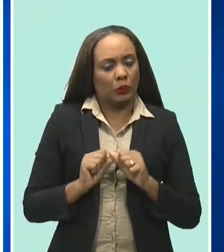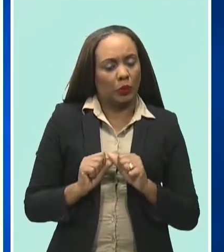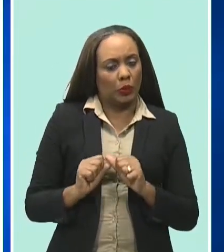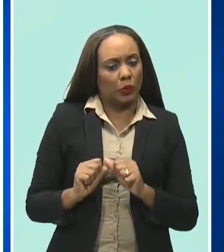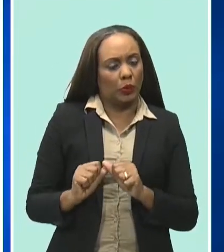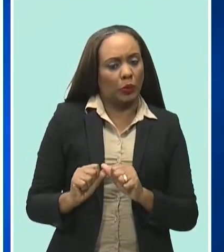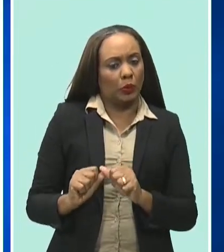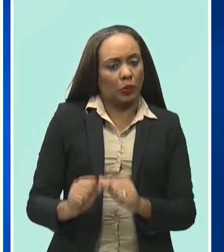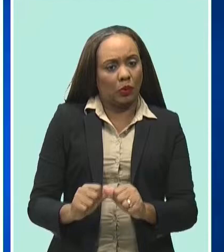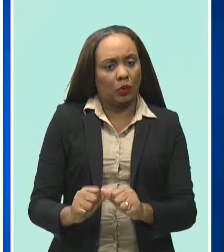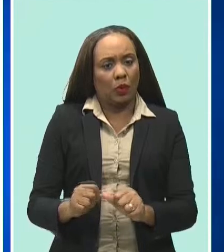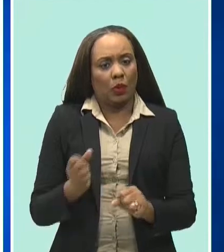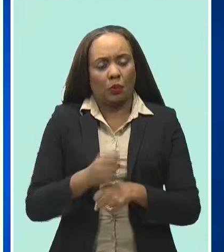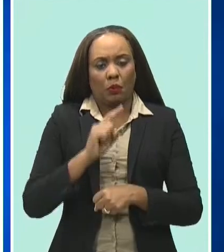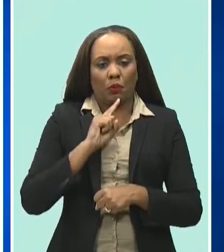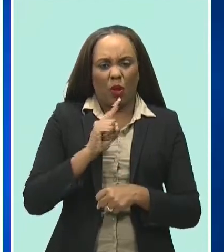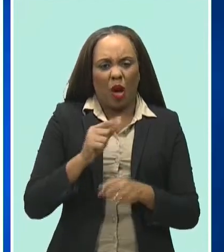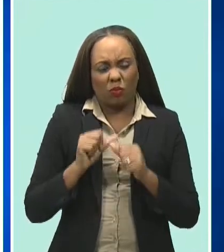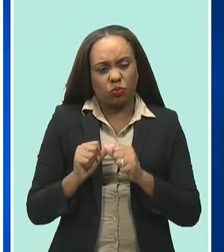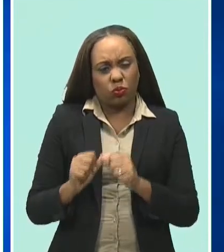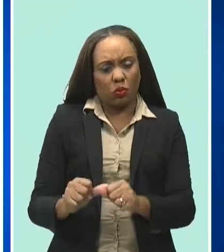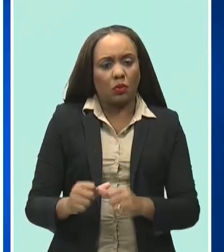must continue to make the strides.